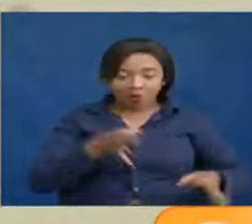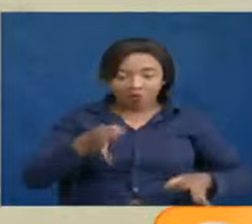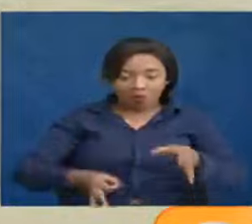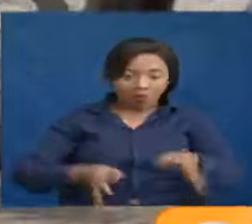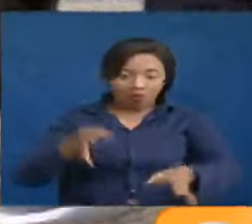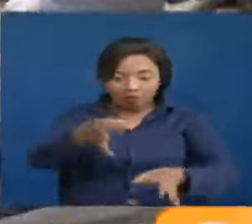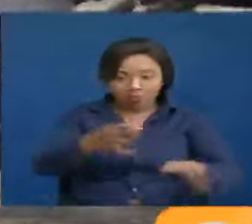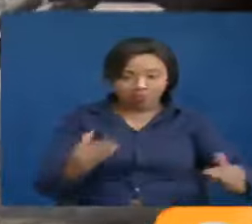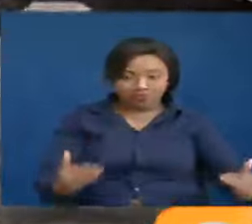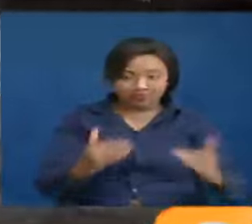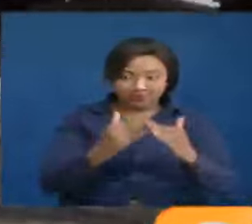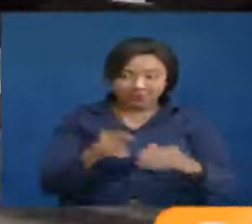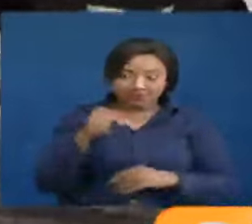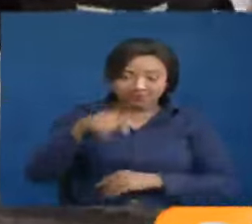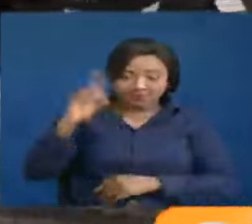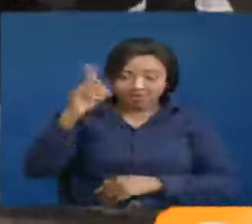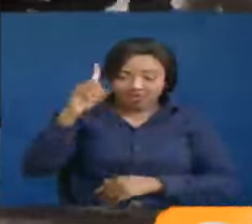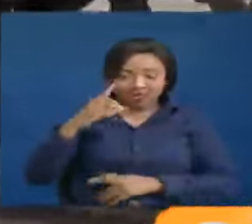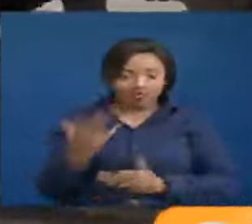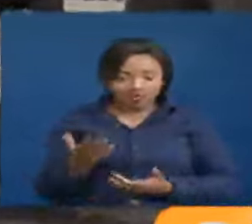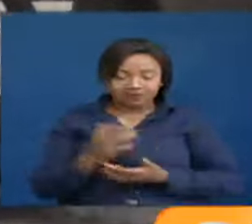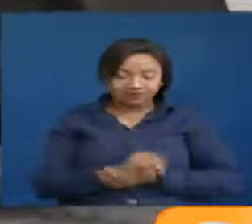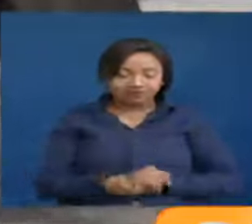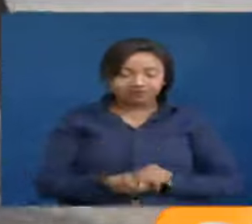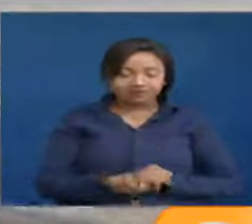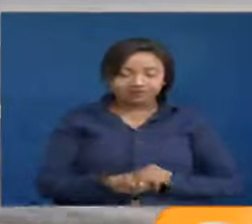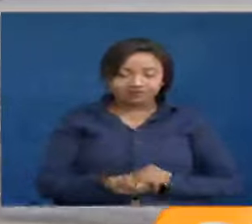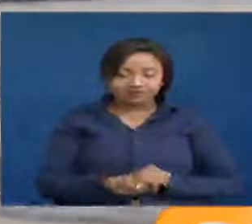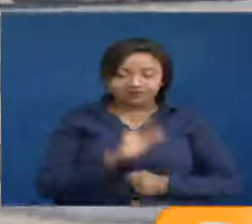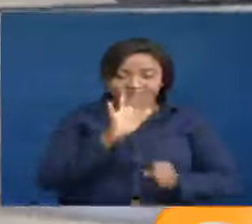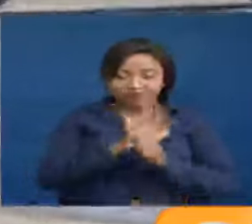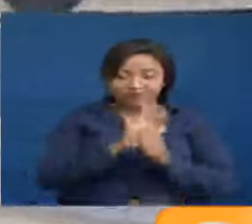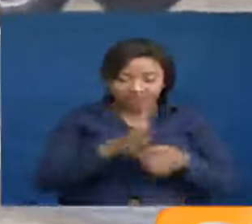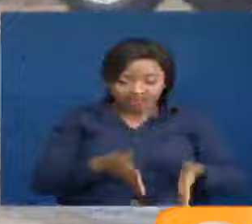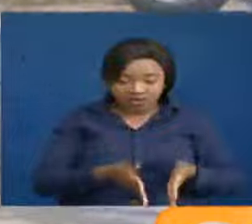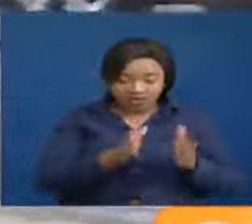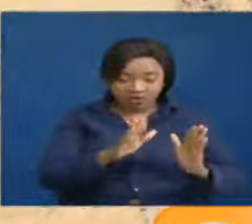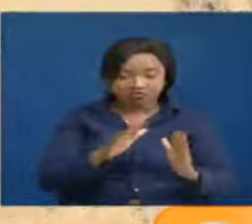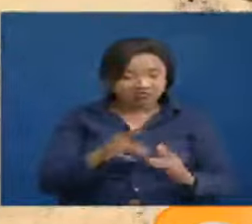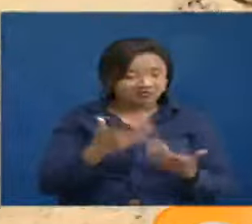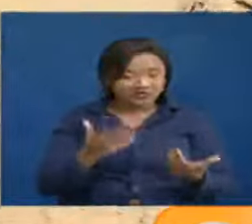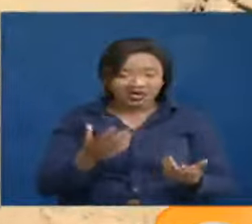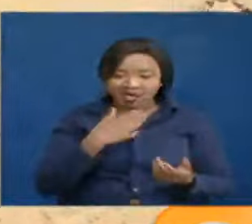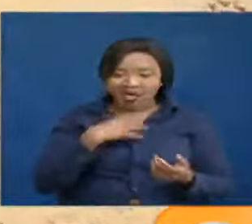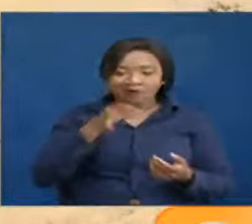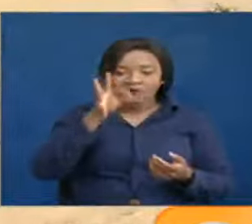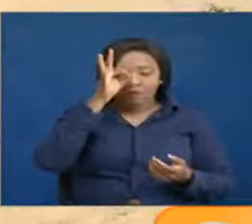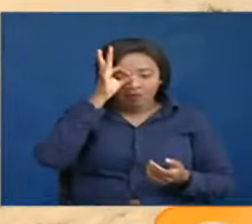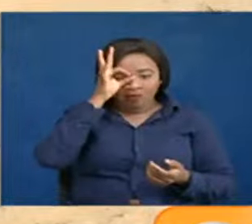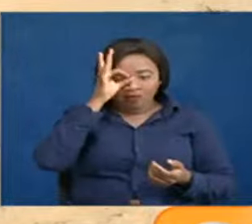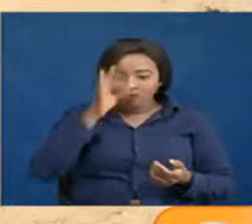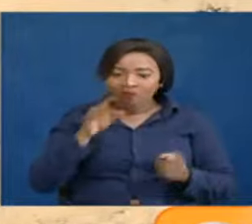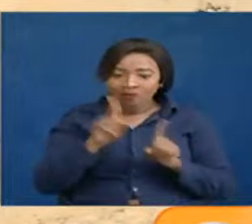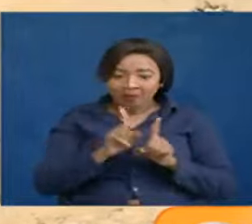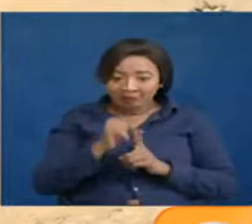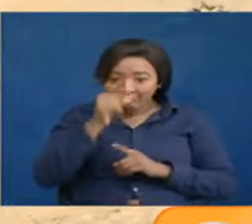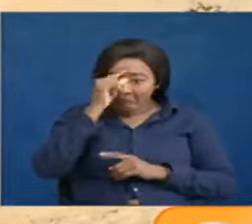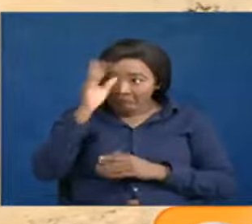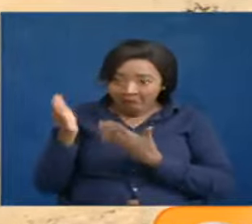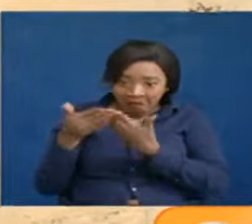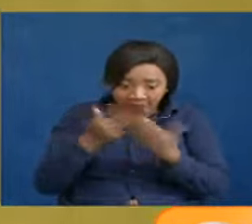is what the capital city has turned into. Many roads are at a breaking point, with no signs of meaningful intervention from